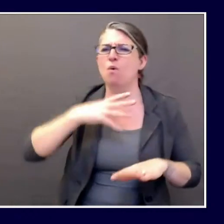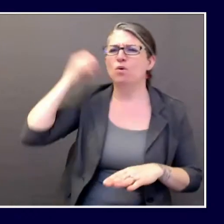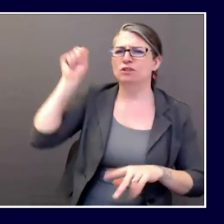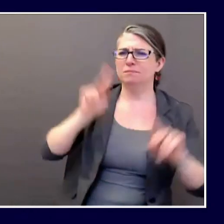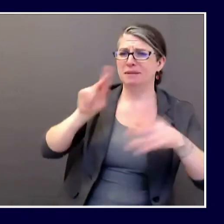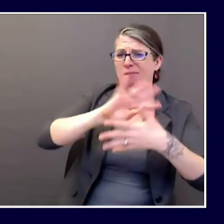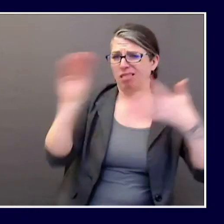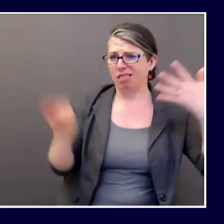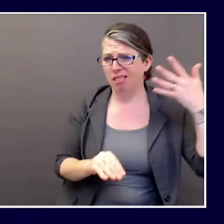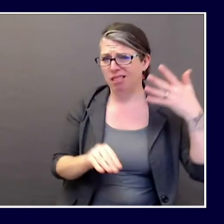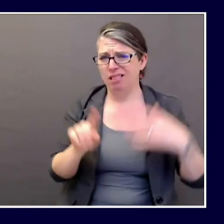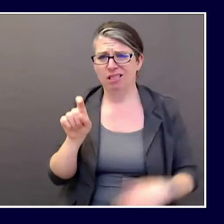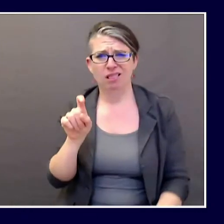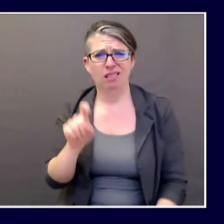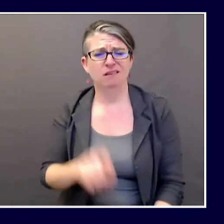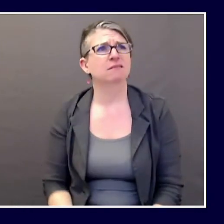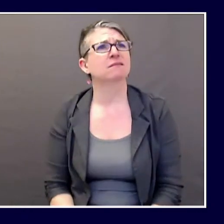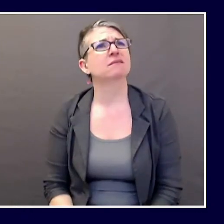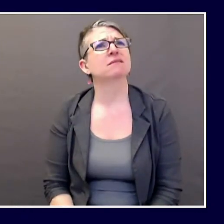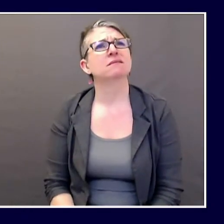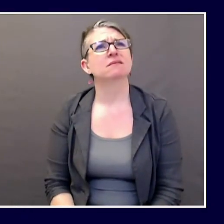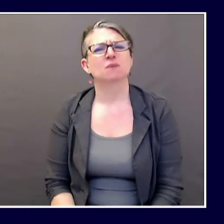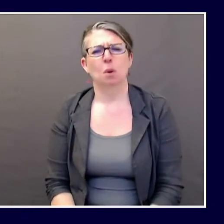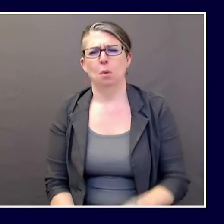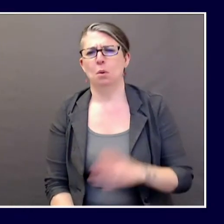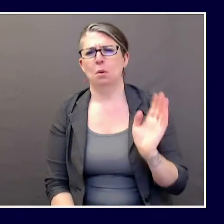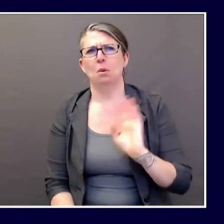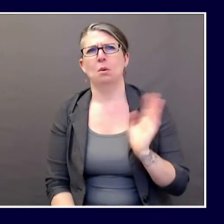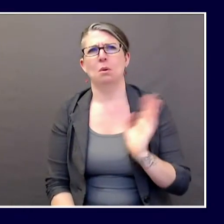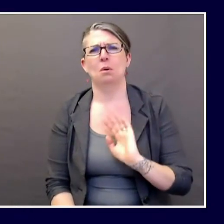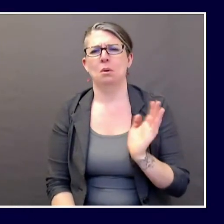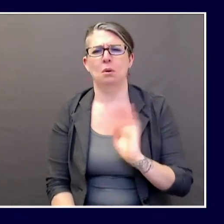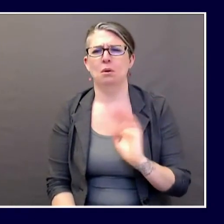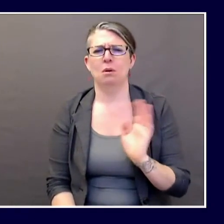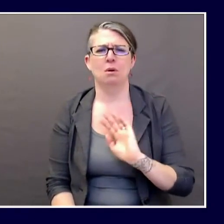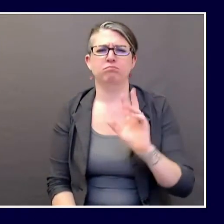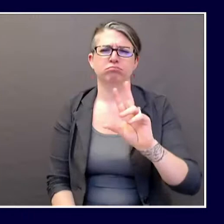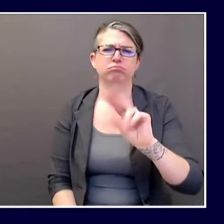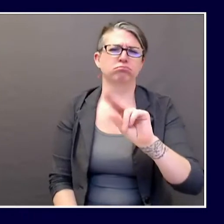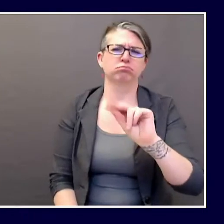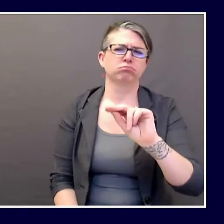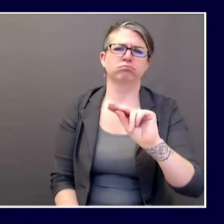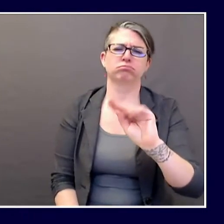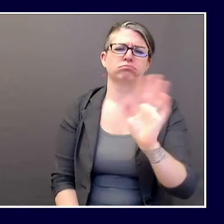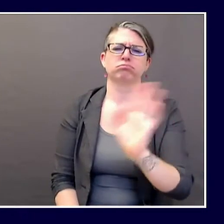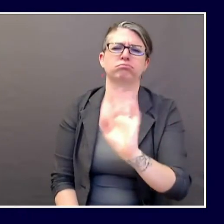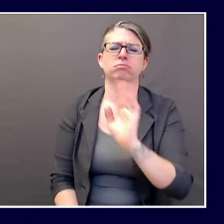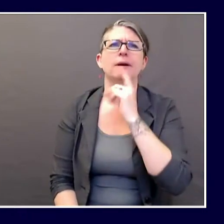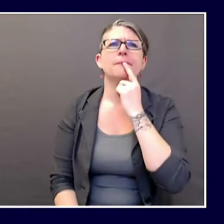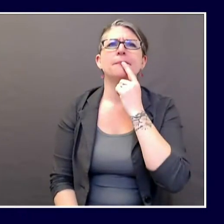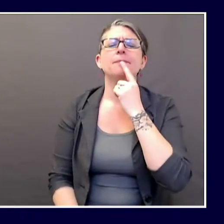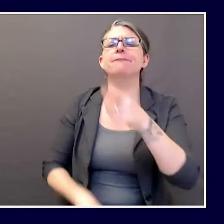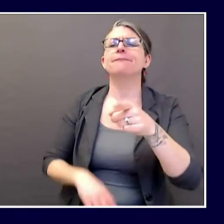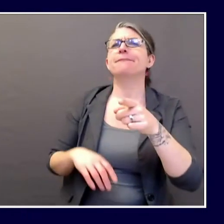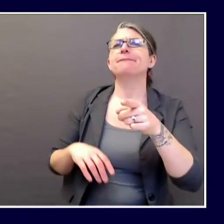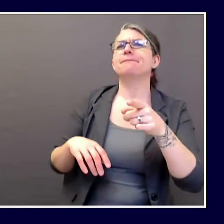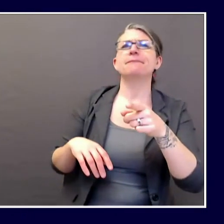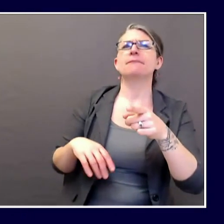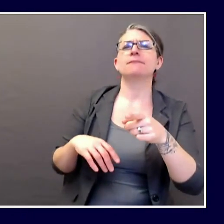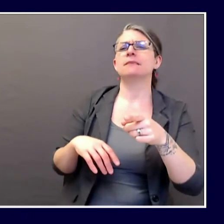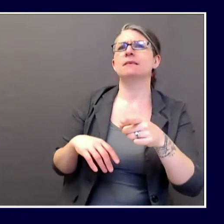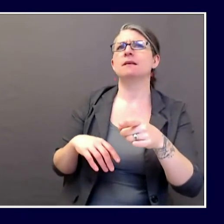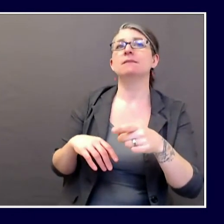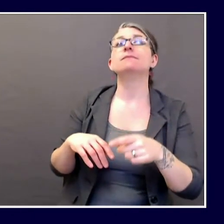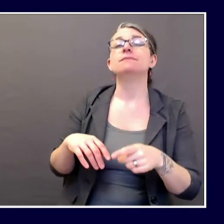not administering or having administered a sufficient vaccine to those 70 and over previously, 60 and over now, that